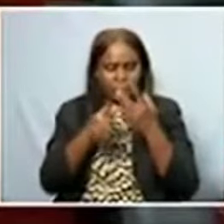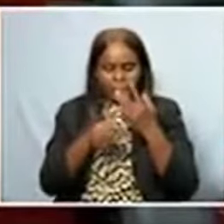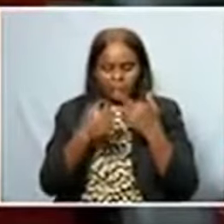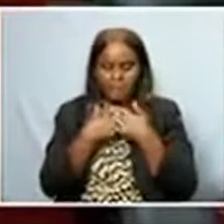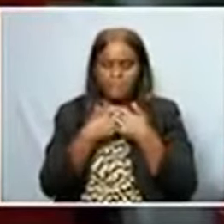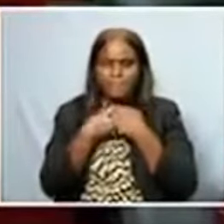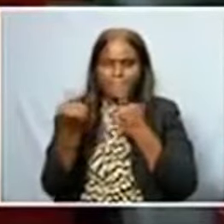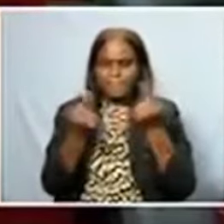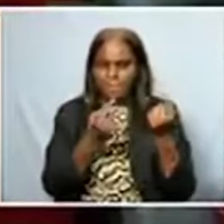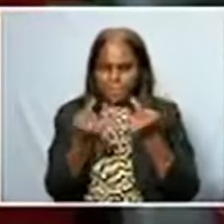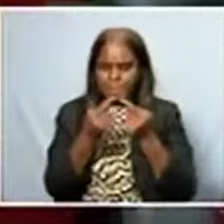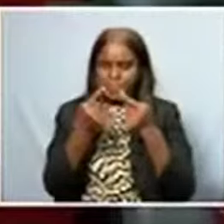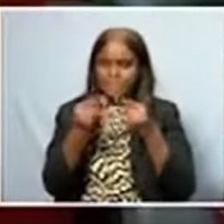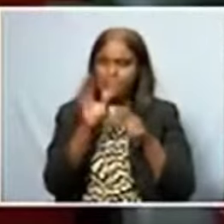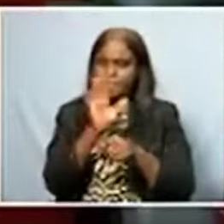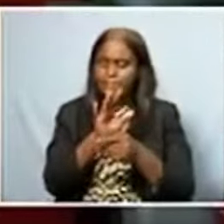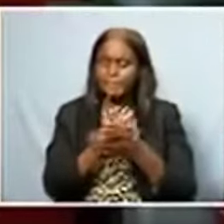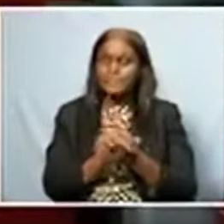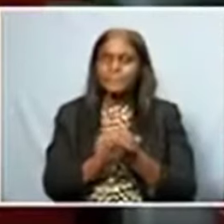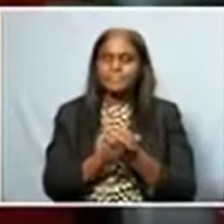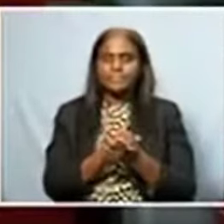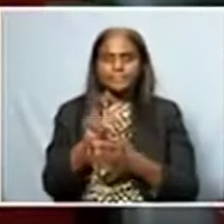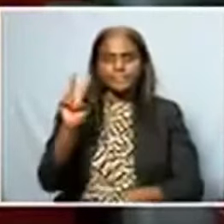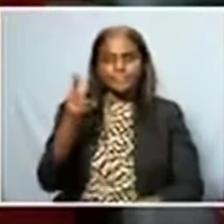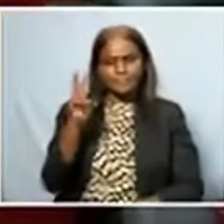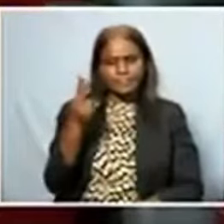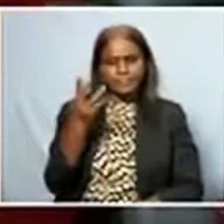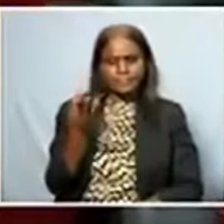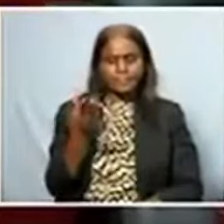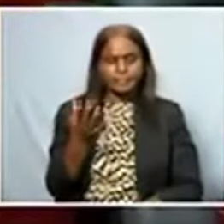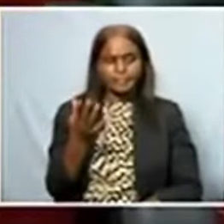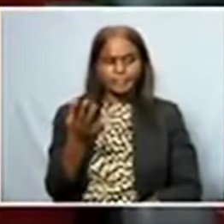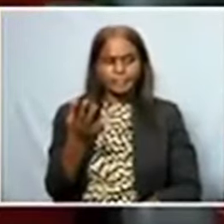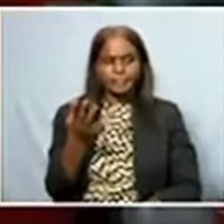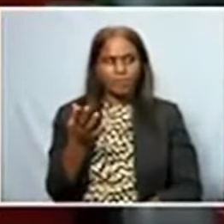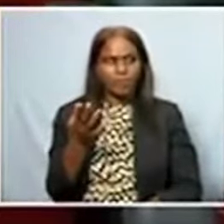that situation to happen. Secondly,